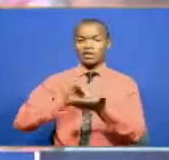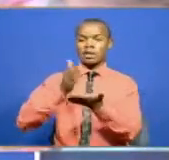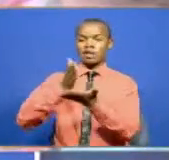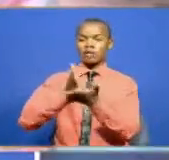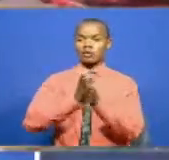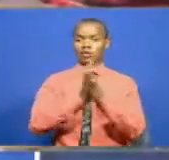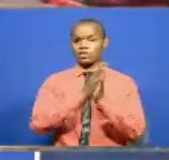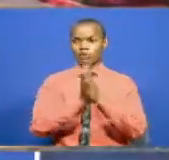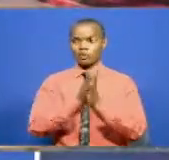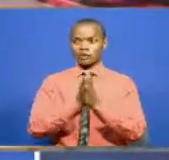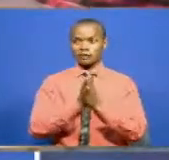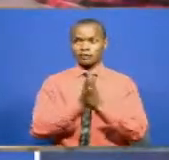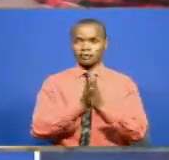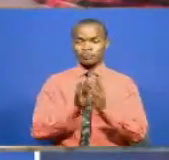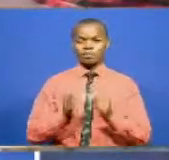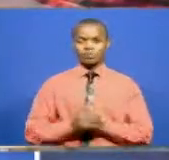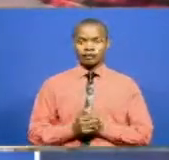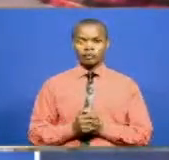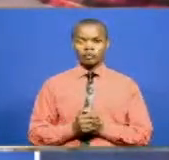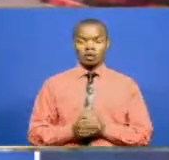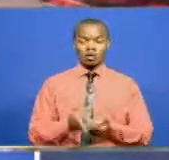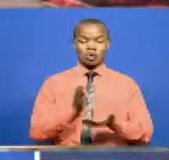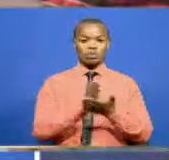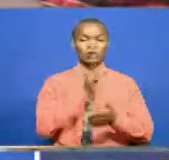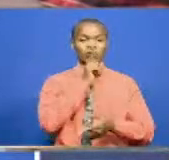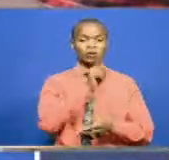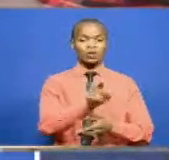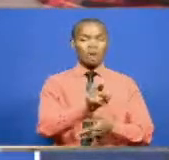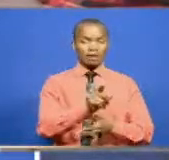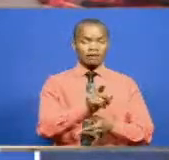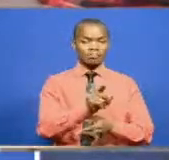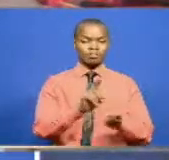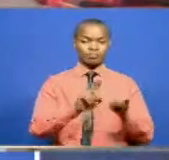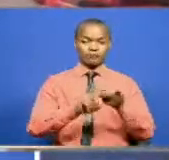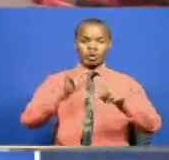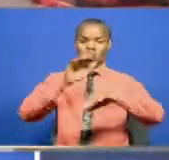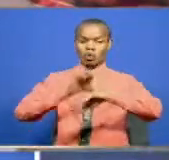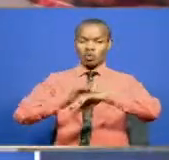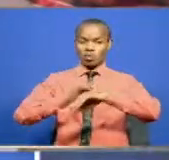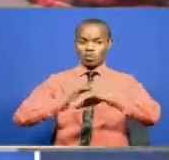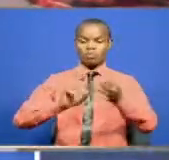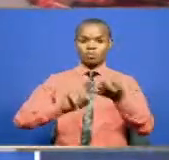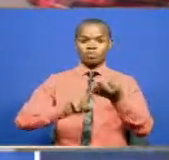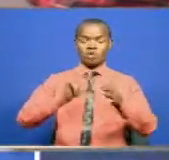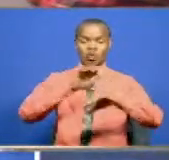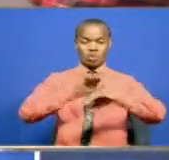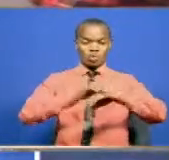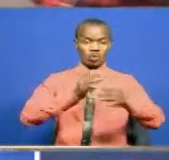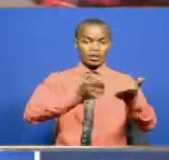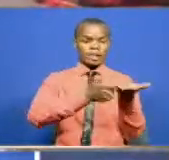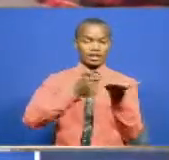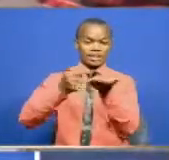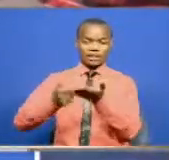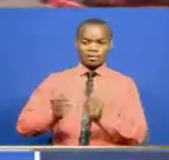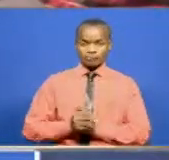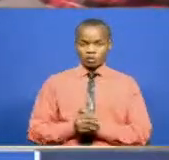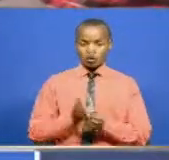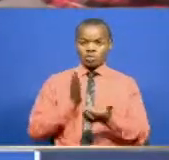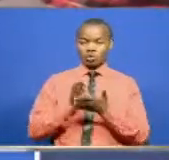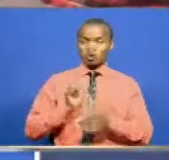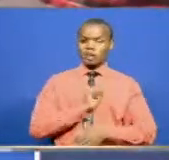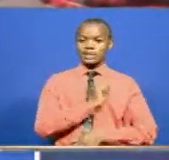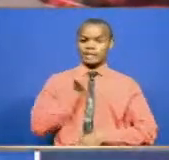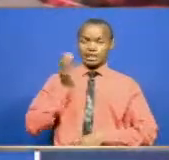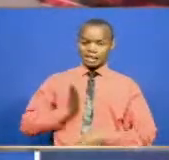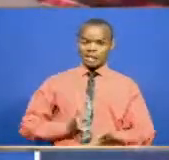story. A very articulate, very humorous, and very firm debater. Kabaka would take a stand,